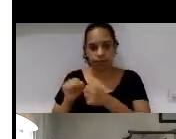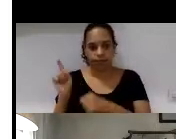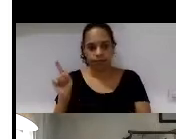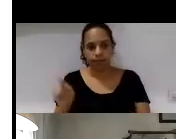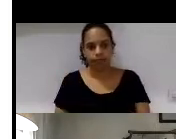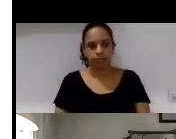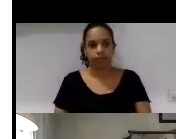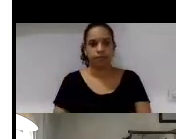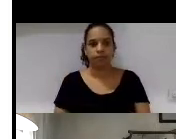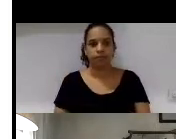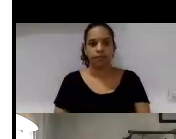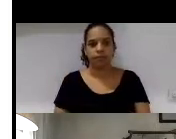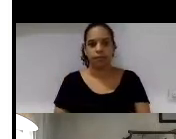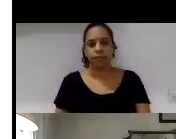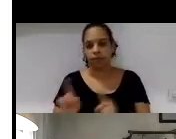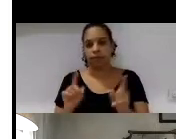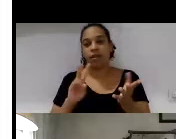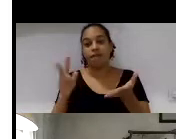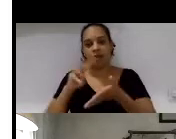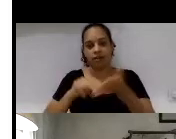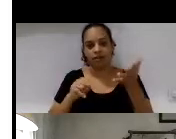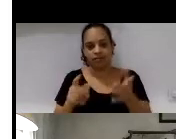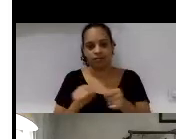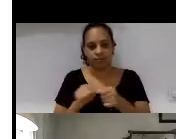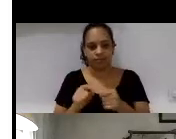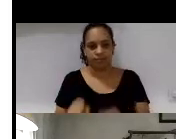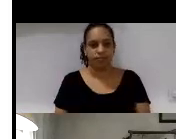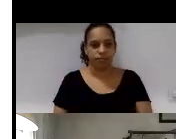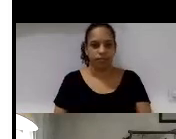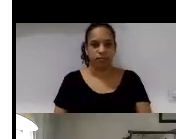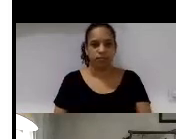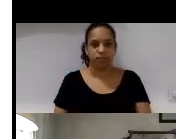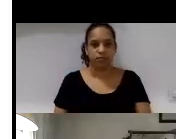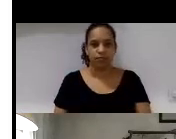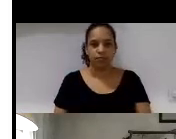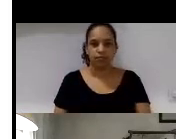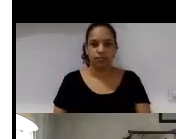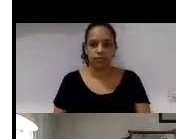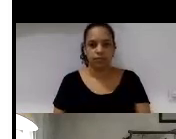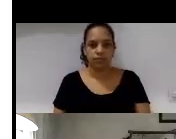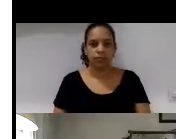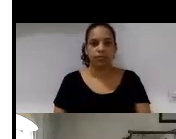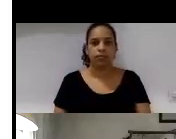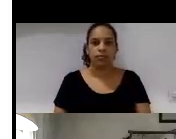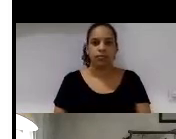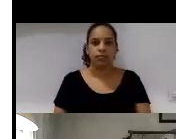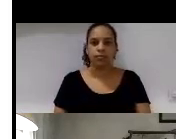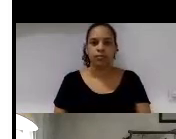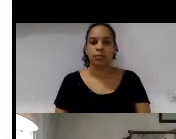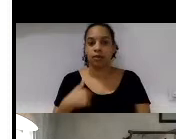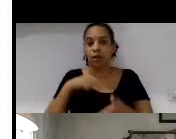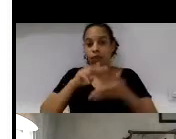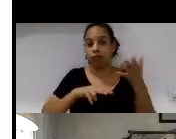can, yes, sorry. Yes. Yeah, she's in the subtitle. I'm going to read them. So I found your text